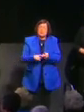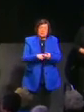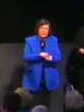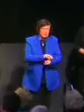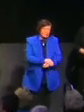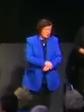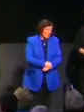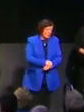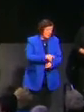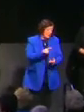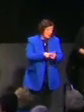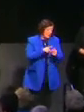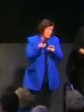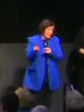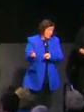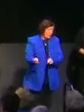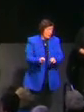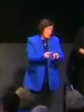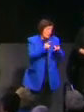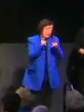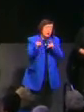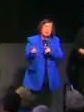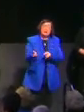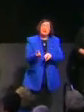Adonai hu